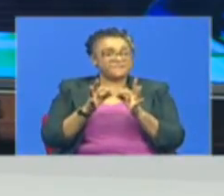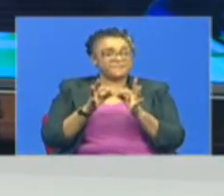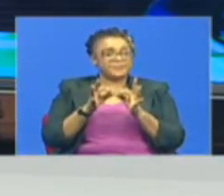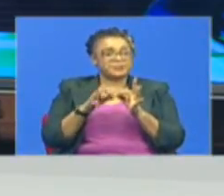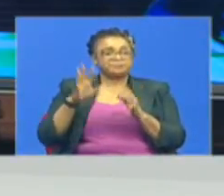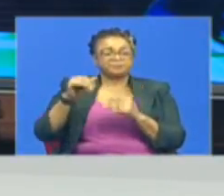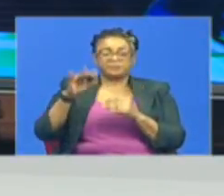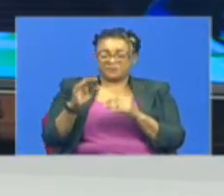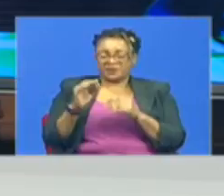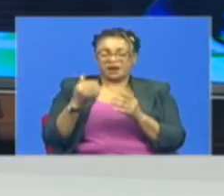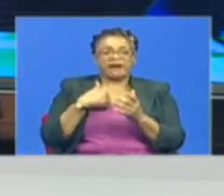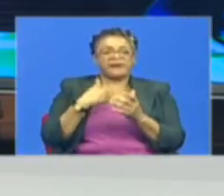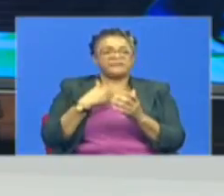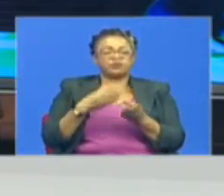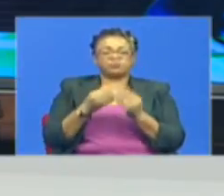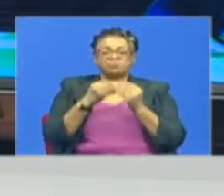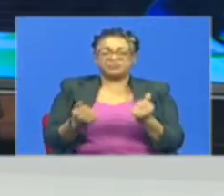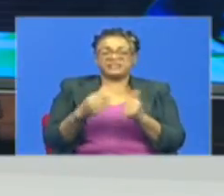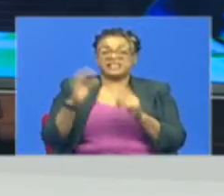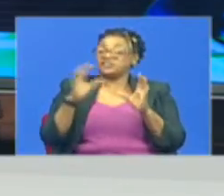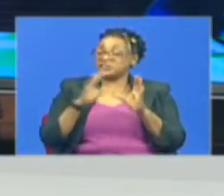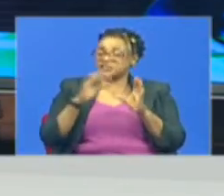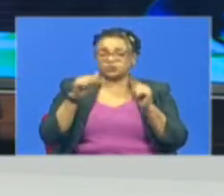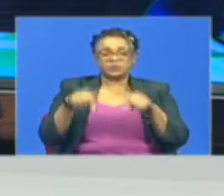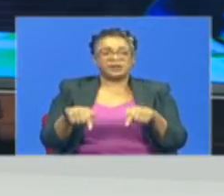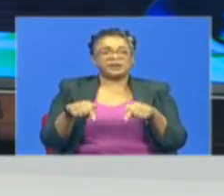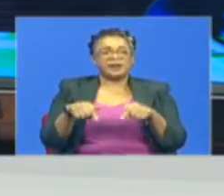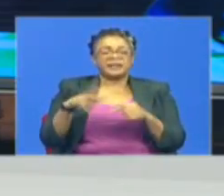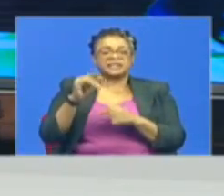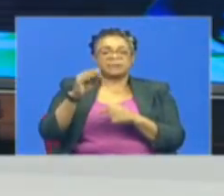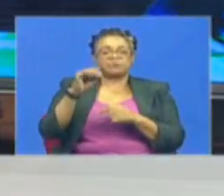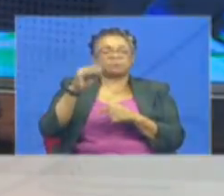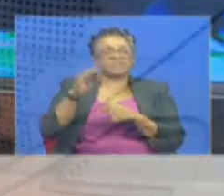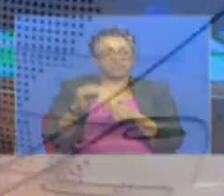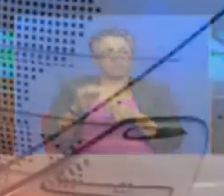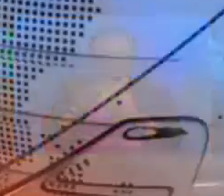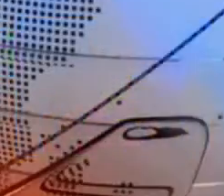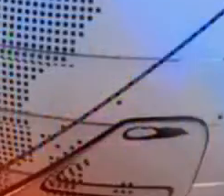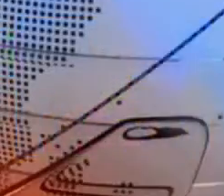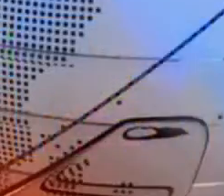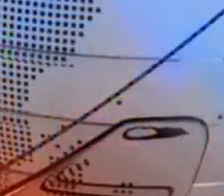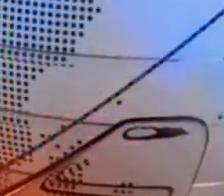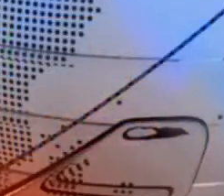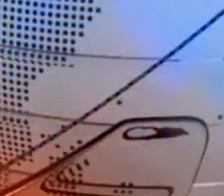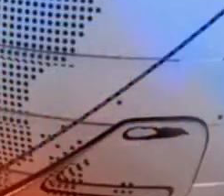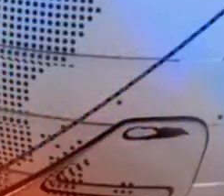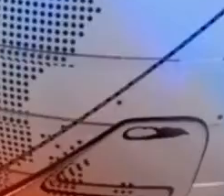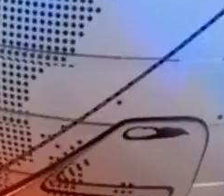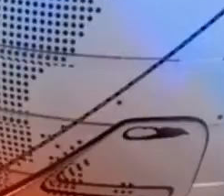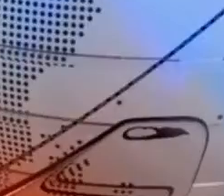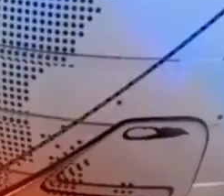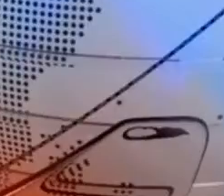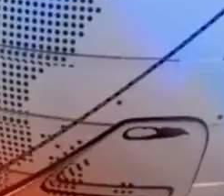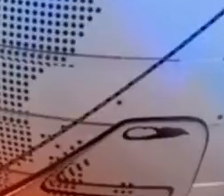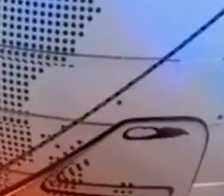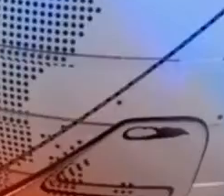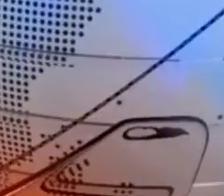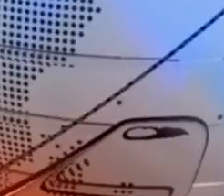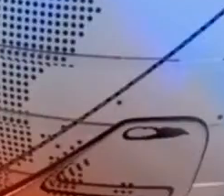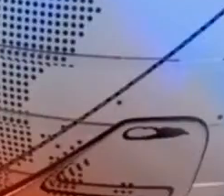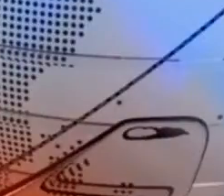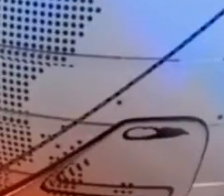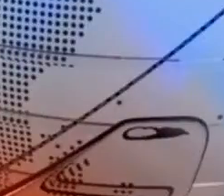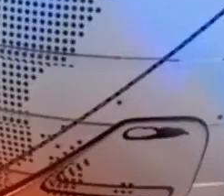failed to beat Chelsea tonight at Stamford Bridge. Liverpool thrashed Crystal Palace 4-0 at Anfield last